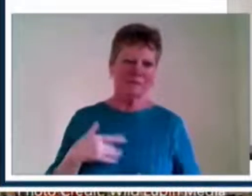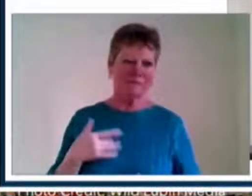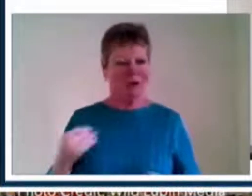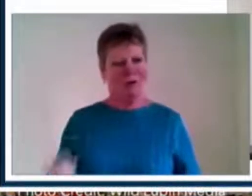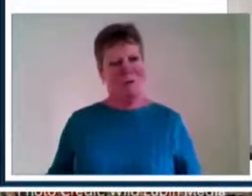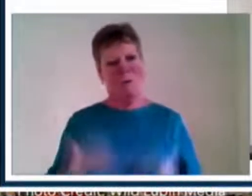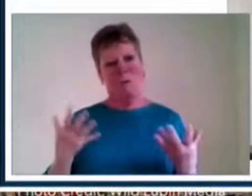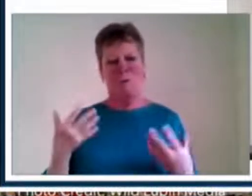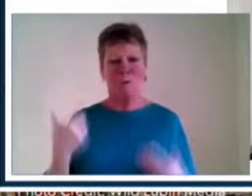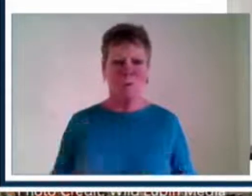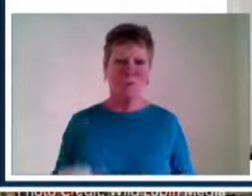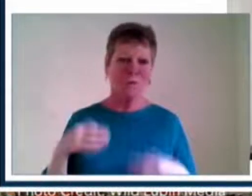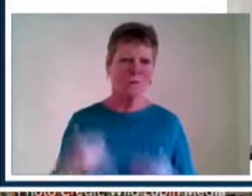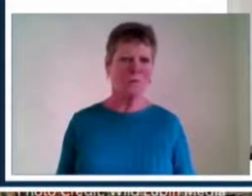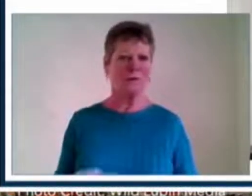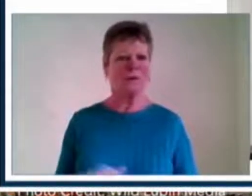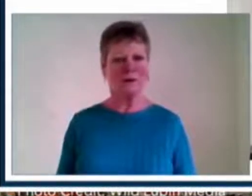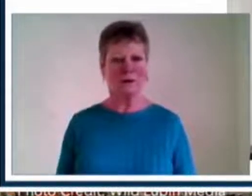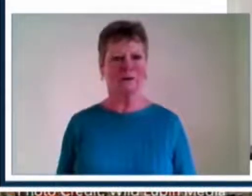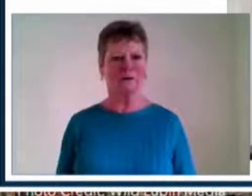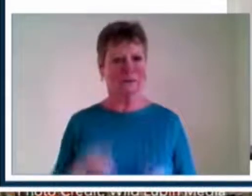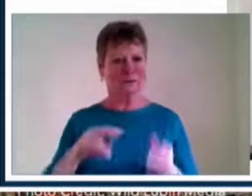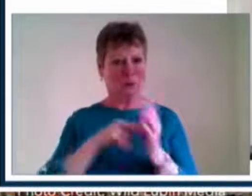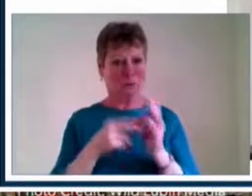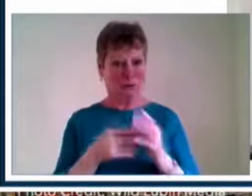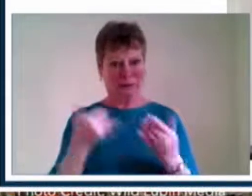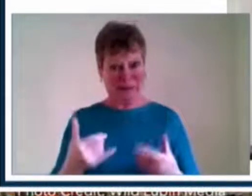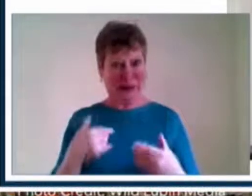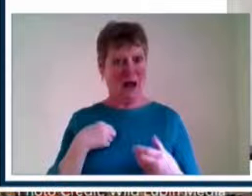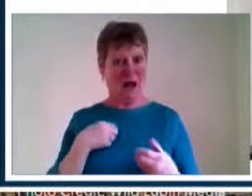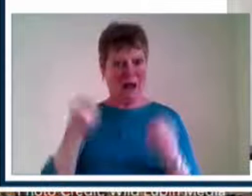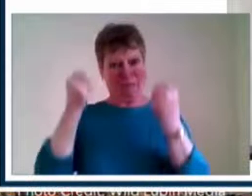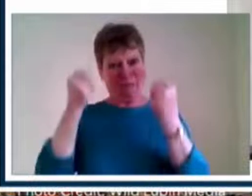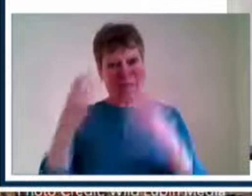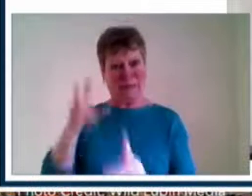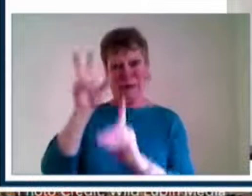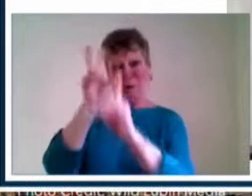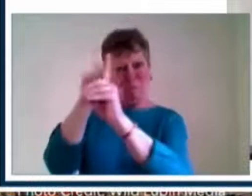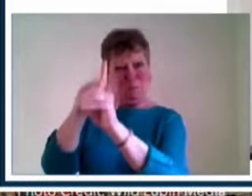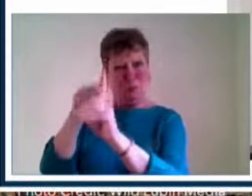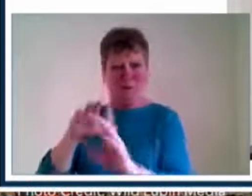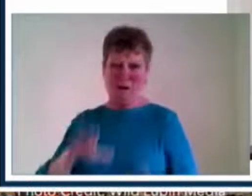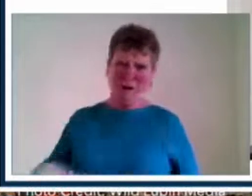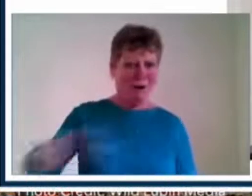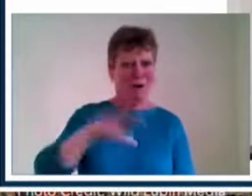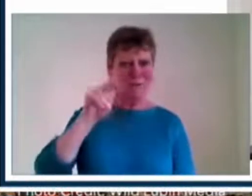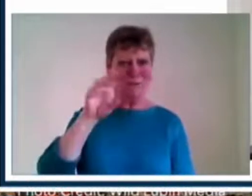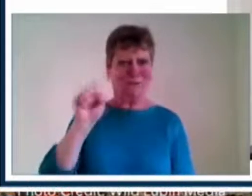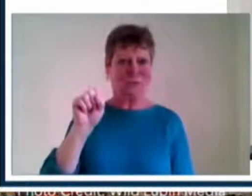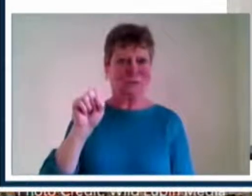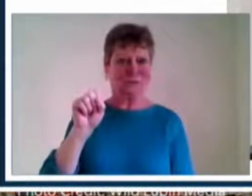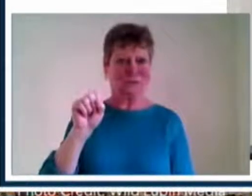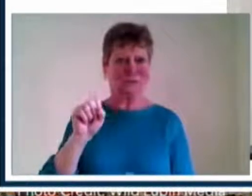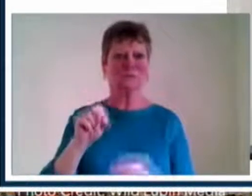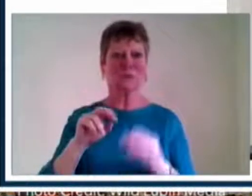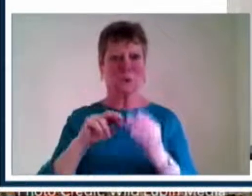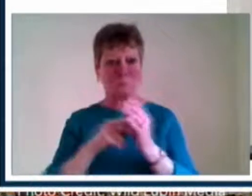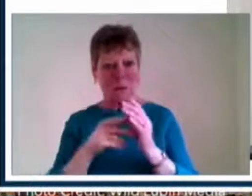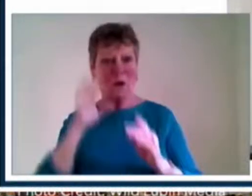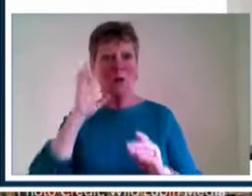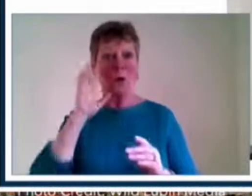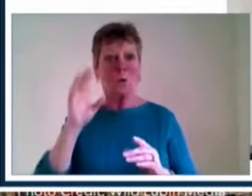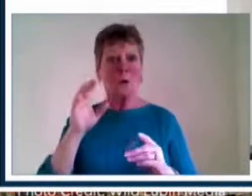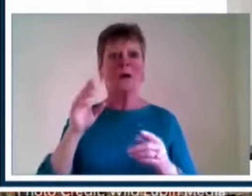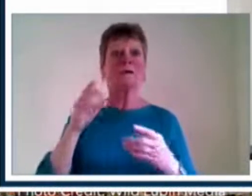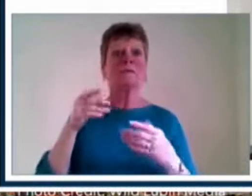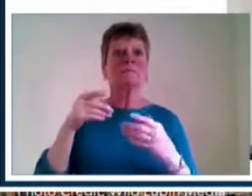to date. We now have an abundance of appointments across the province, so we will start winding down the mass